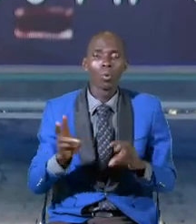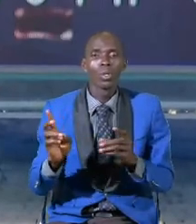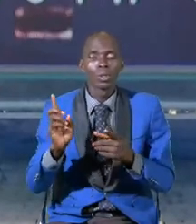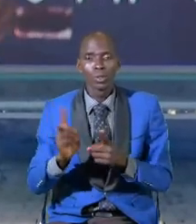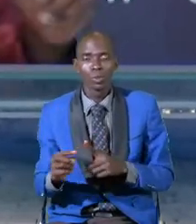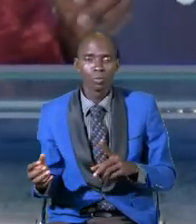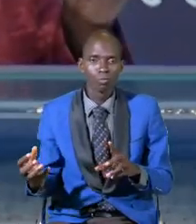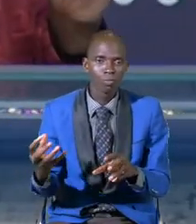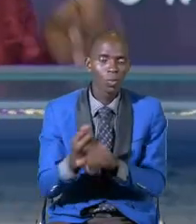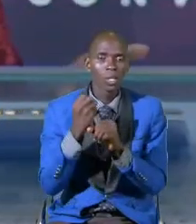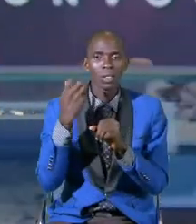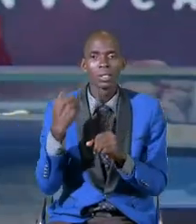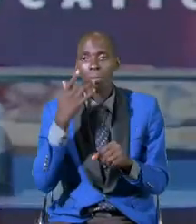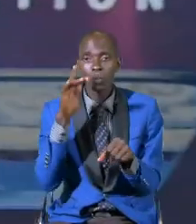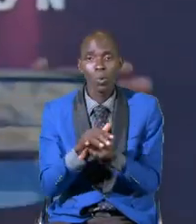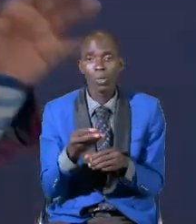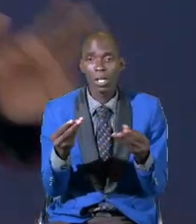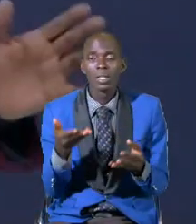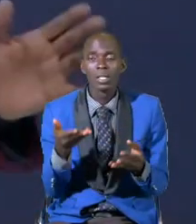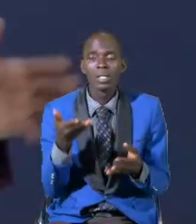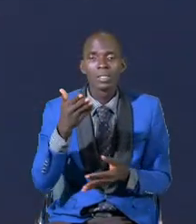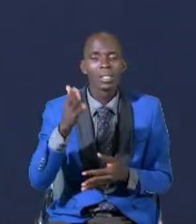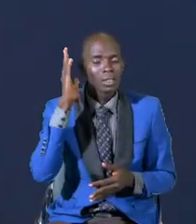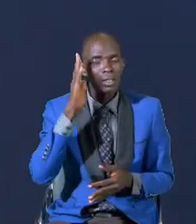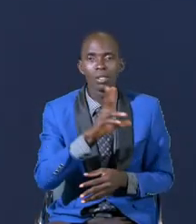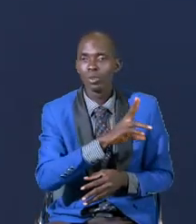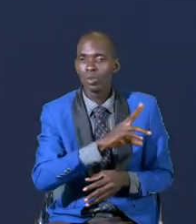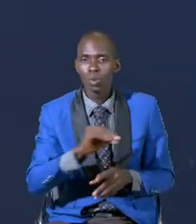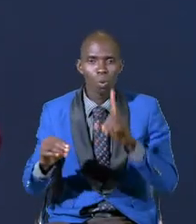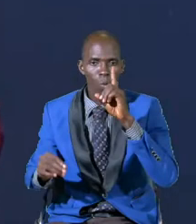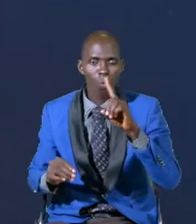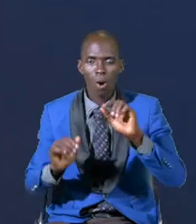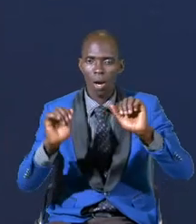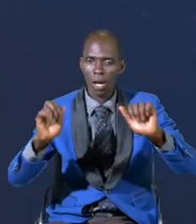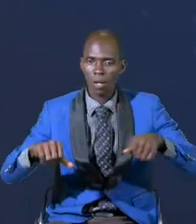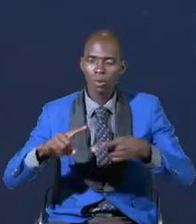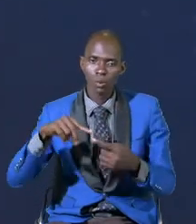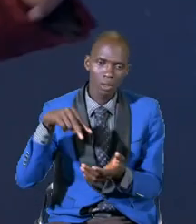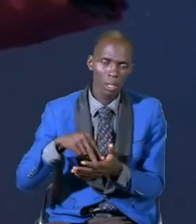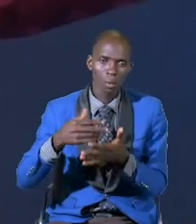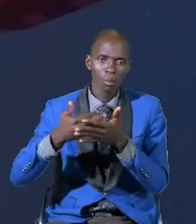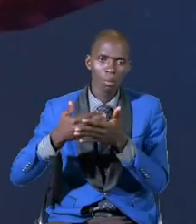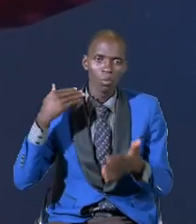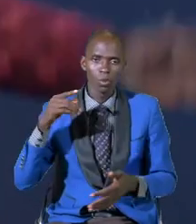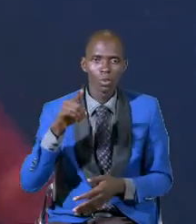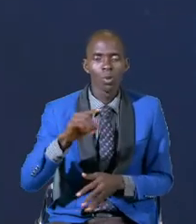land, there shall be no man able to stand before you all the